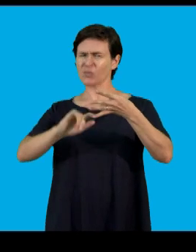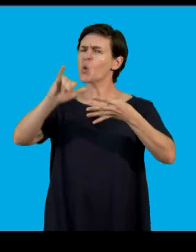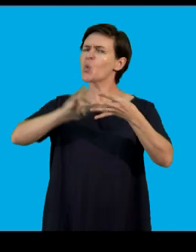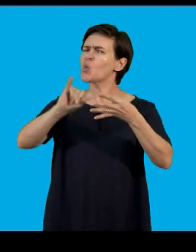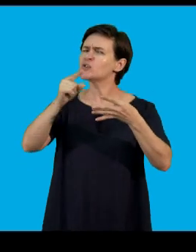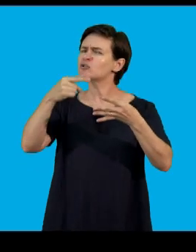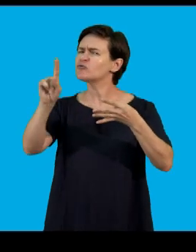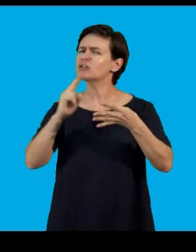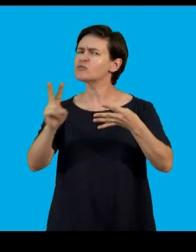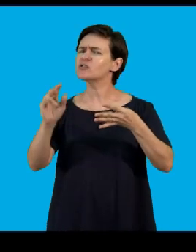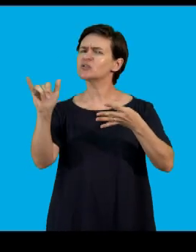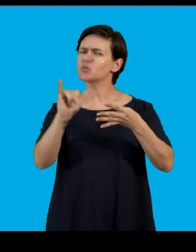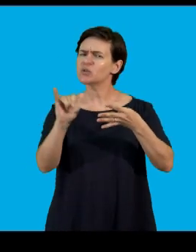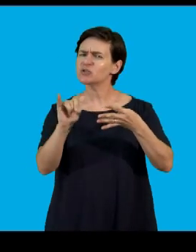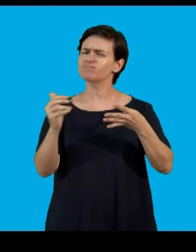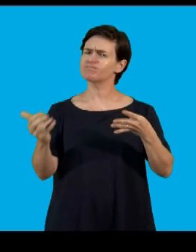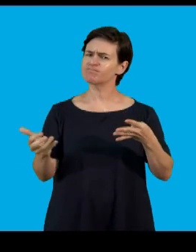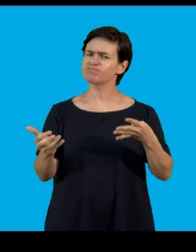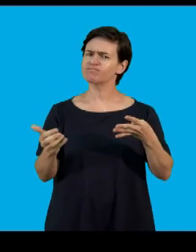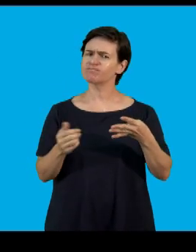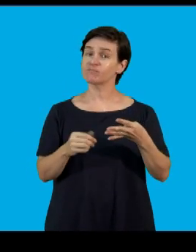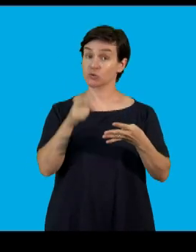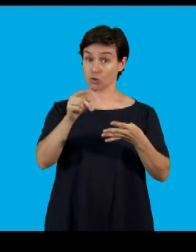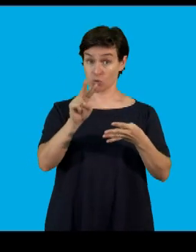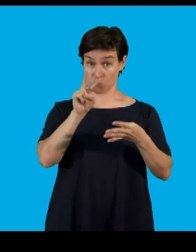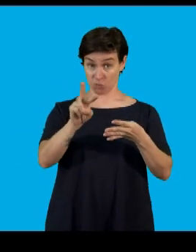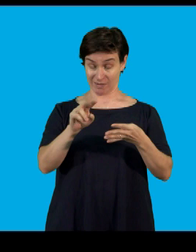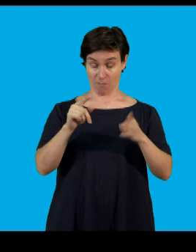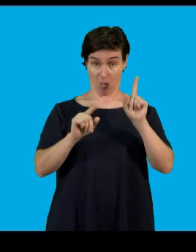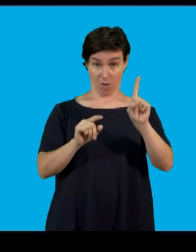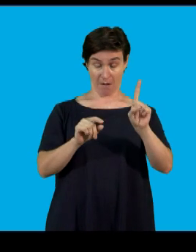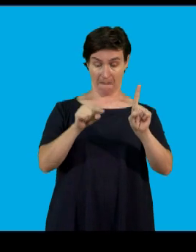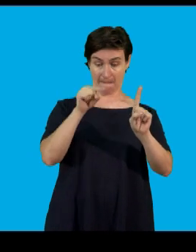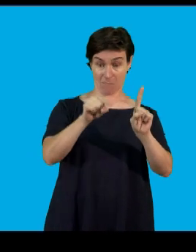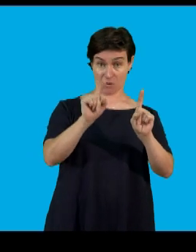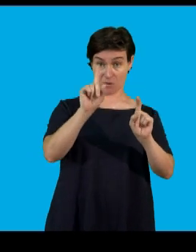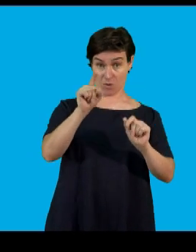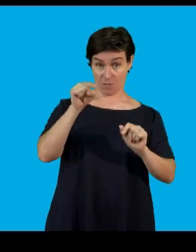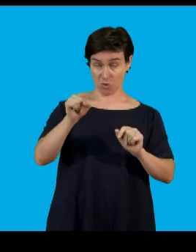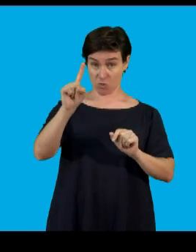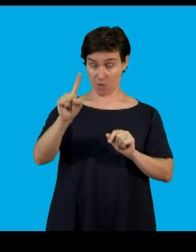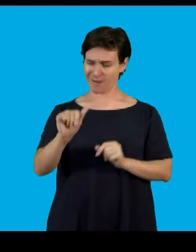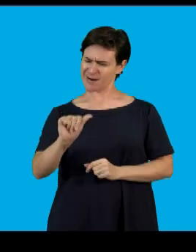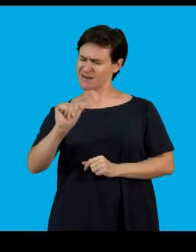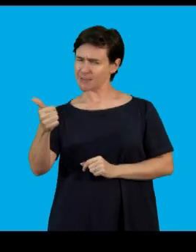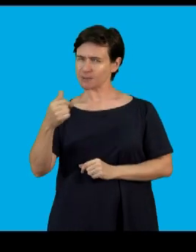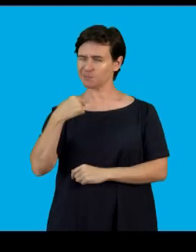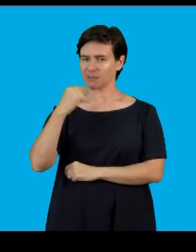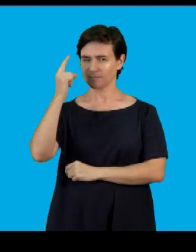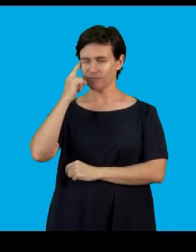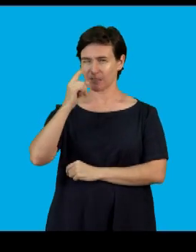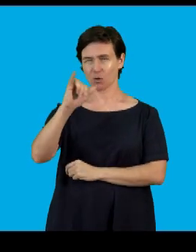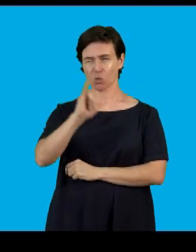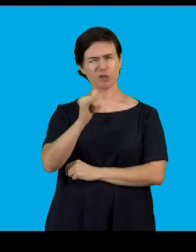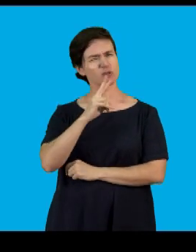is the correct answer? So now this is your book. This is how you're going to answer. So which one do you think it's the correct answer?